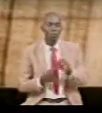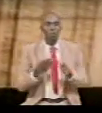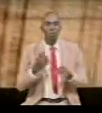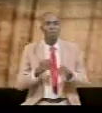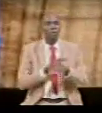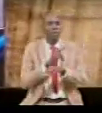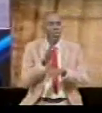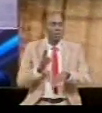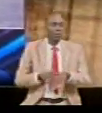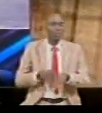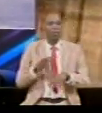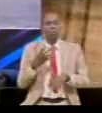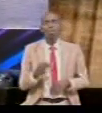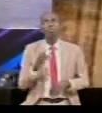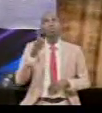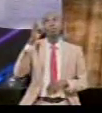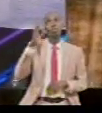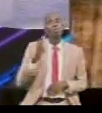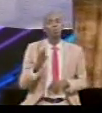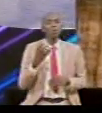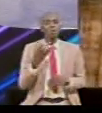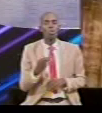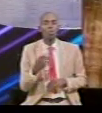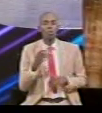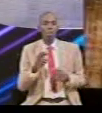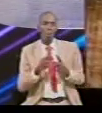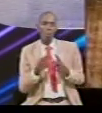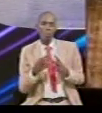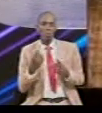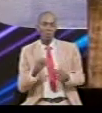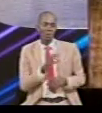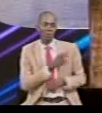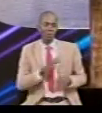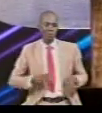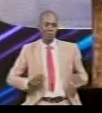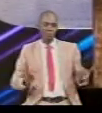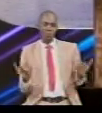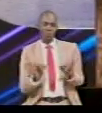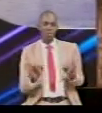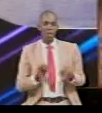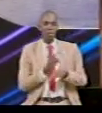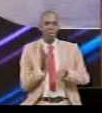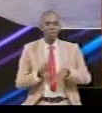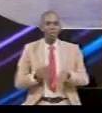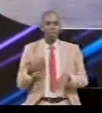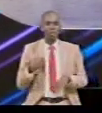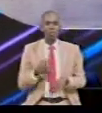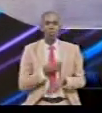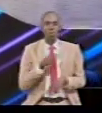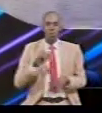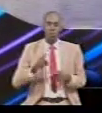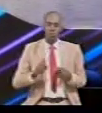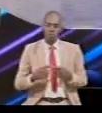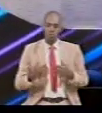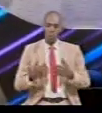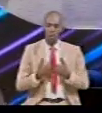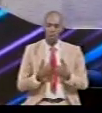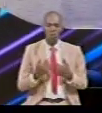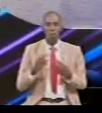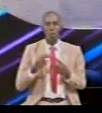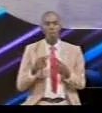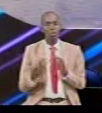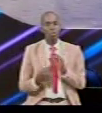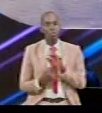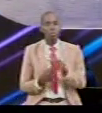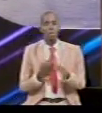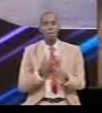of God or the Christ-like nature that we ought to exhibit or we need to express. And